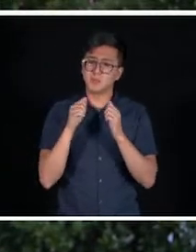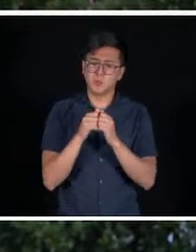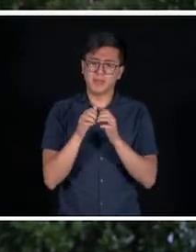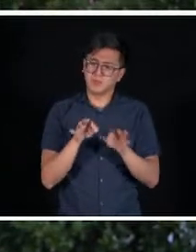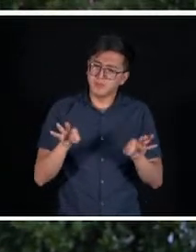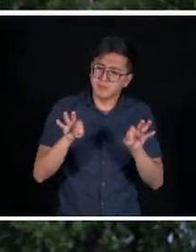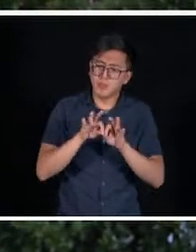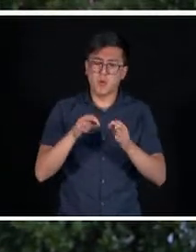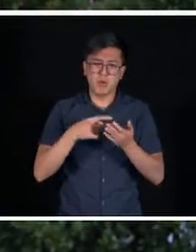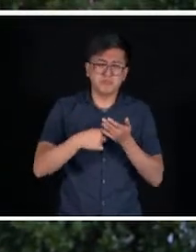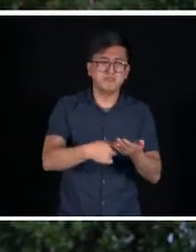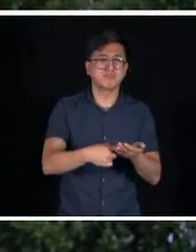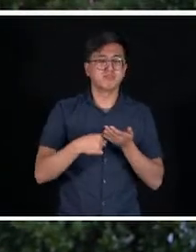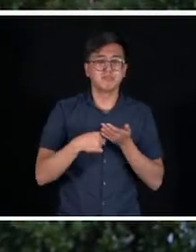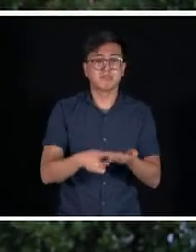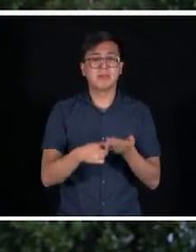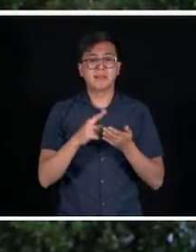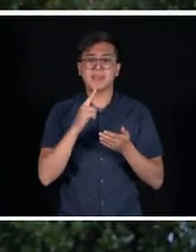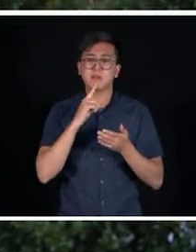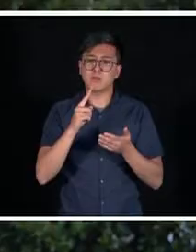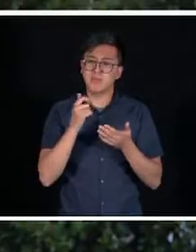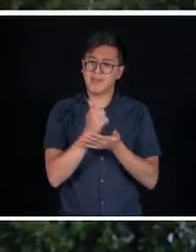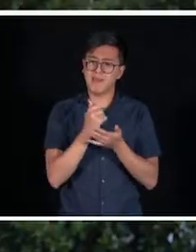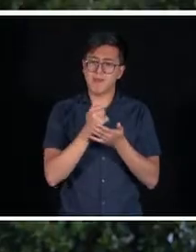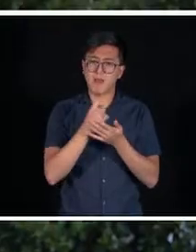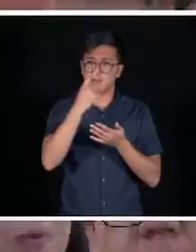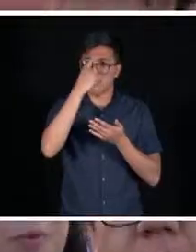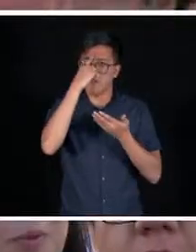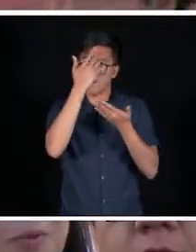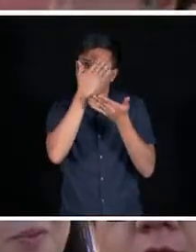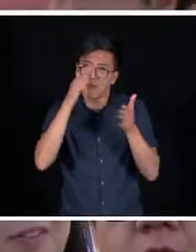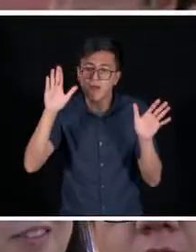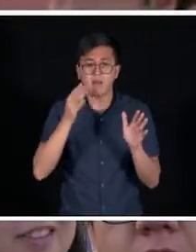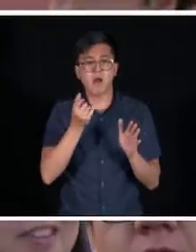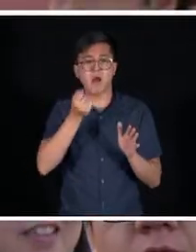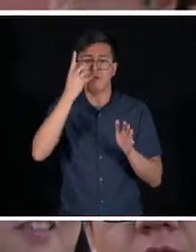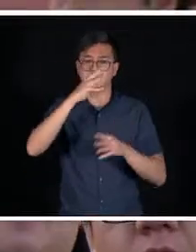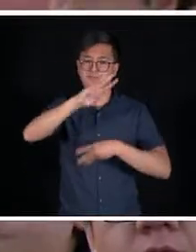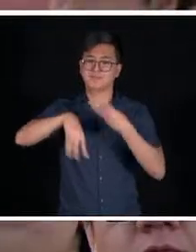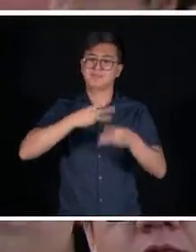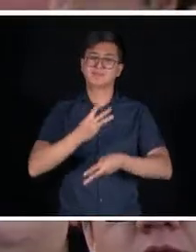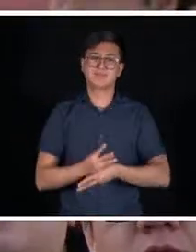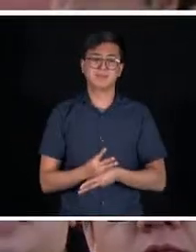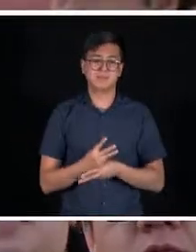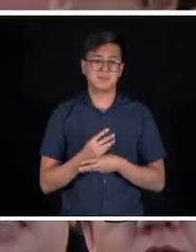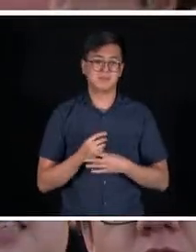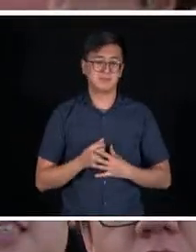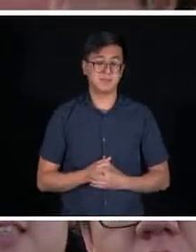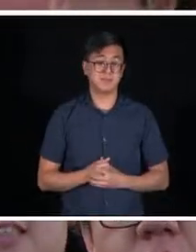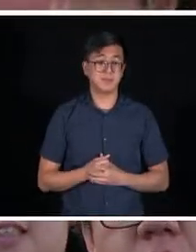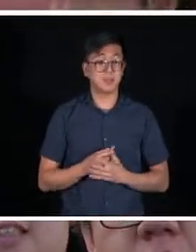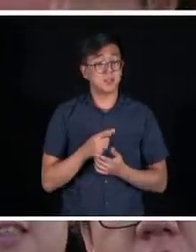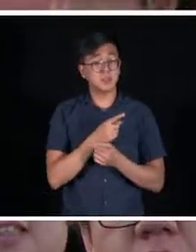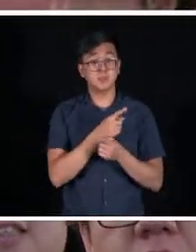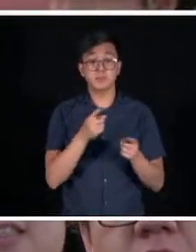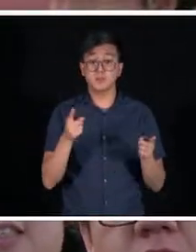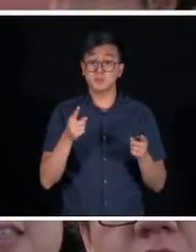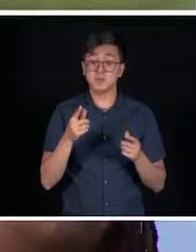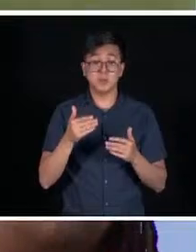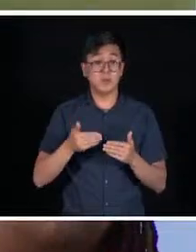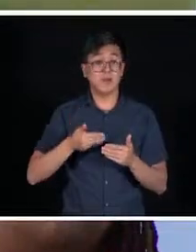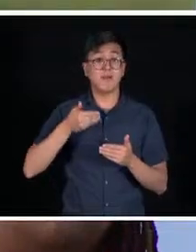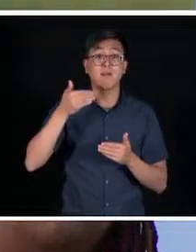that have broadened your horizon and enriched your understanding of the world. As you prepare to embark on your next